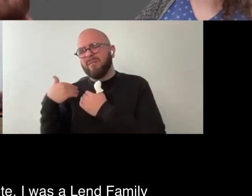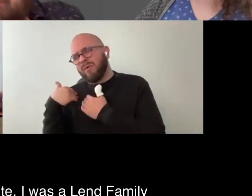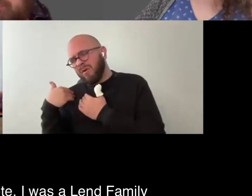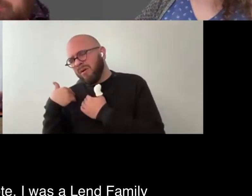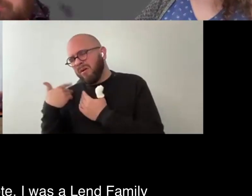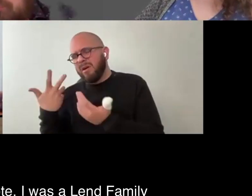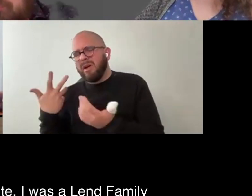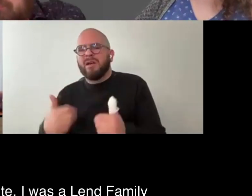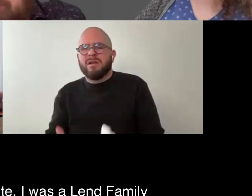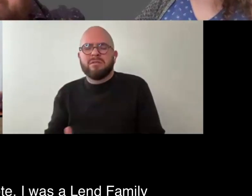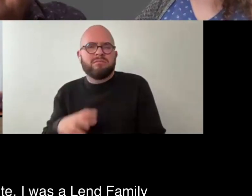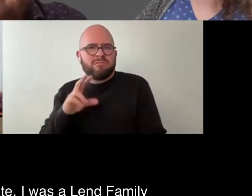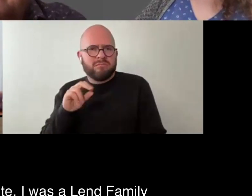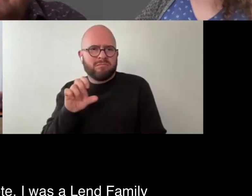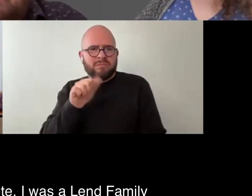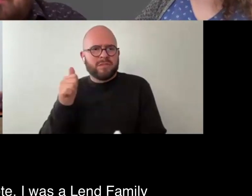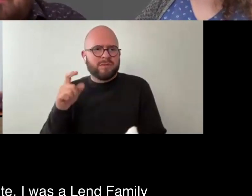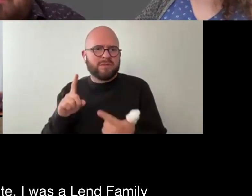another